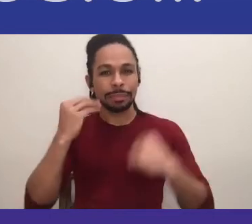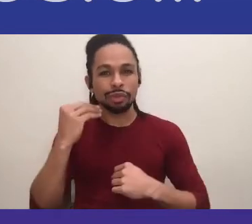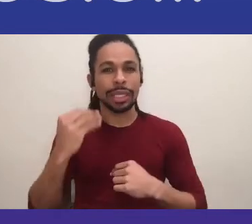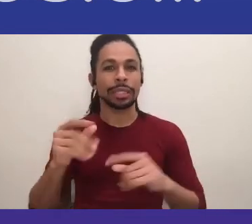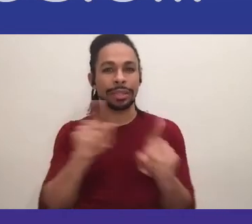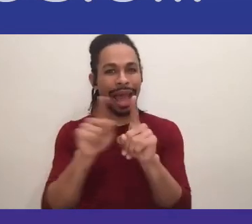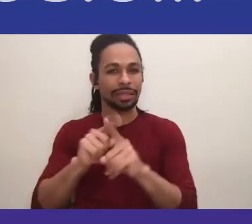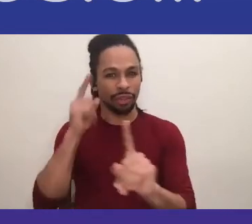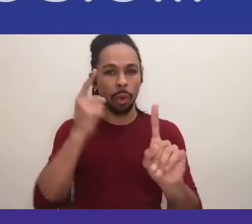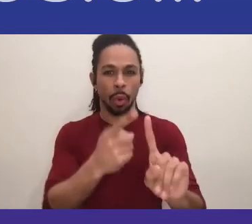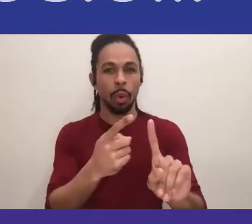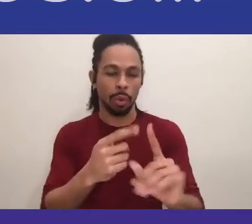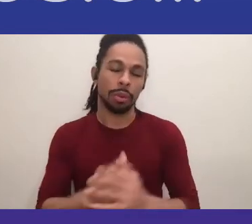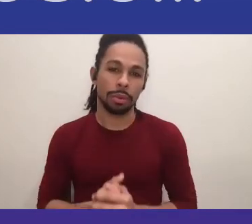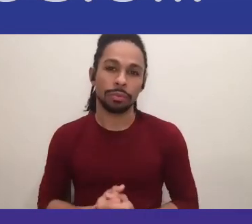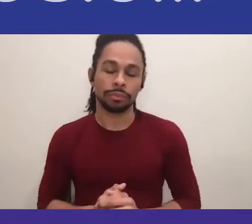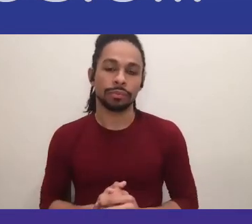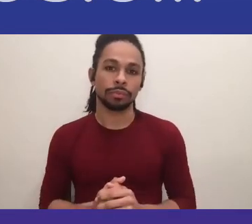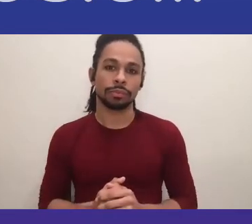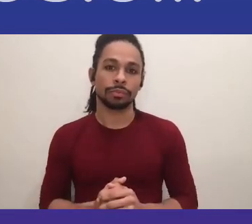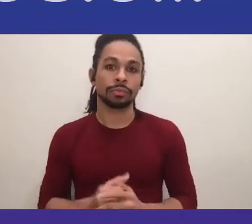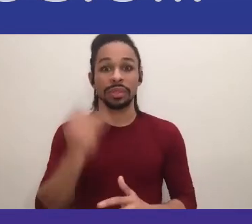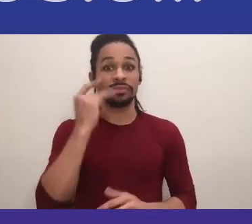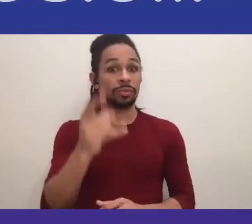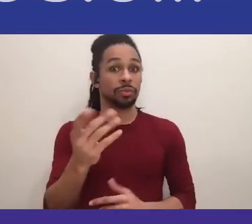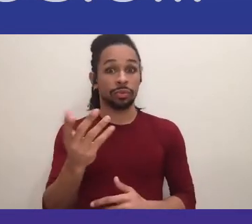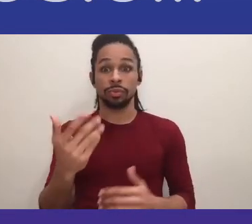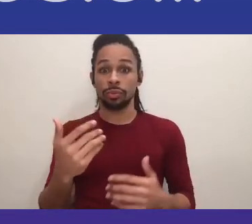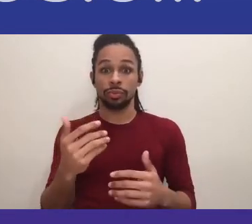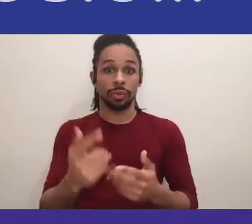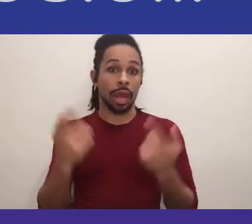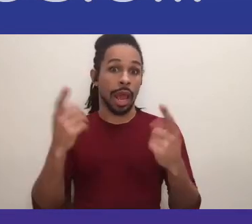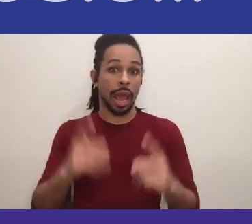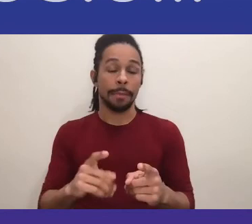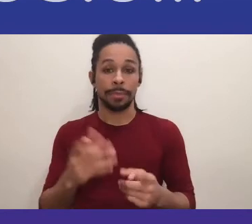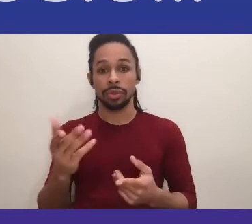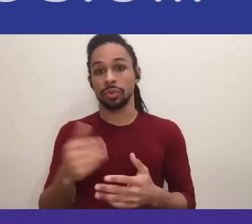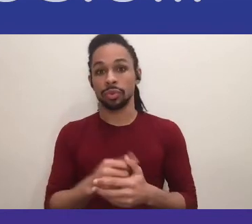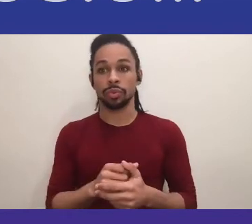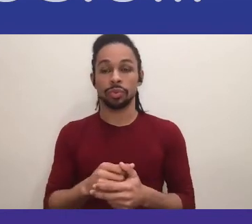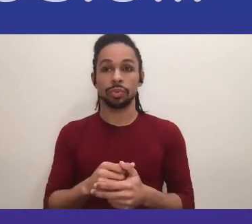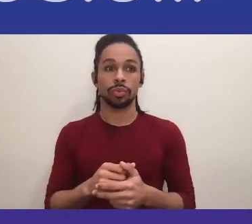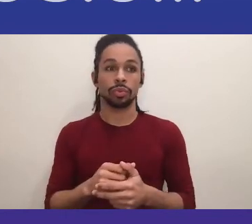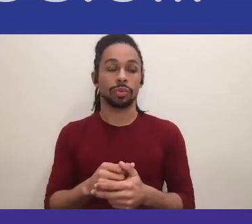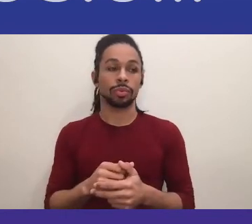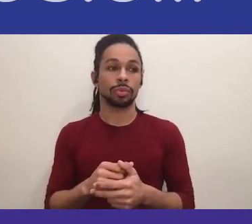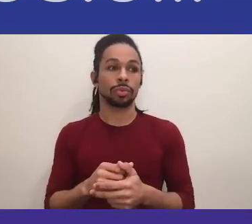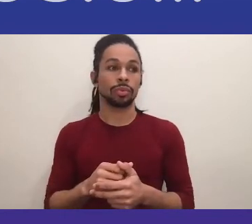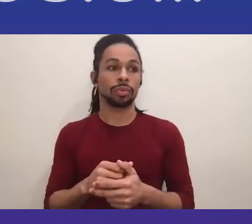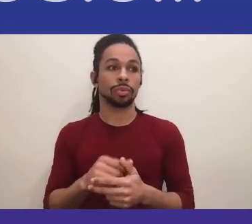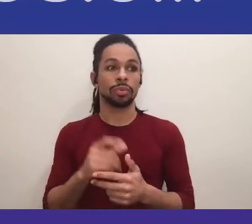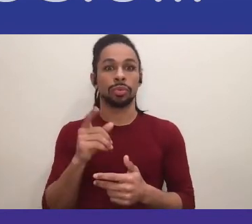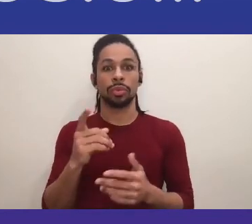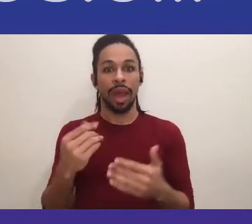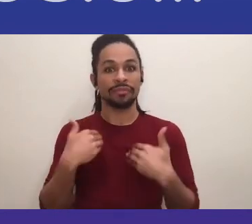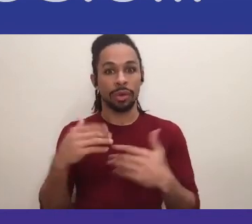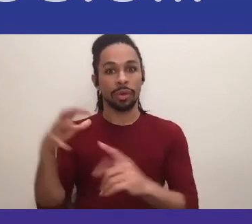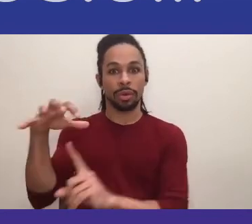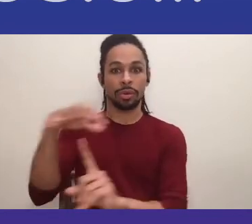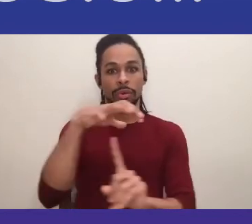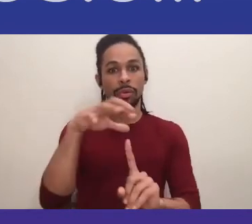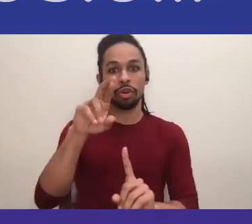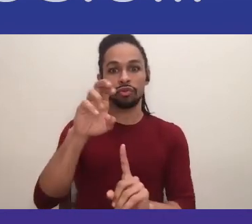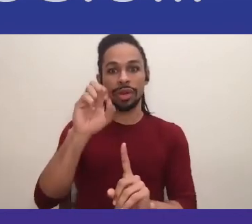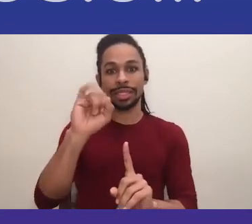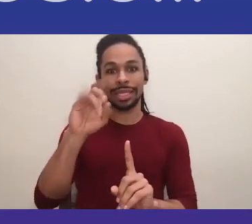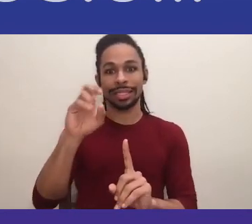if you happen to have a residency for 2 months and you were able to come up